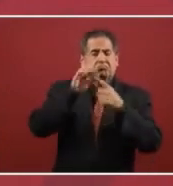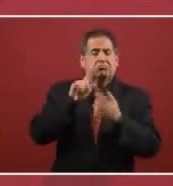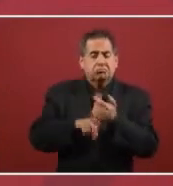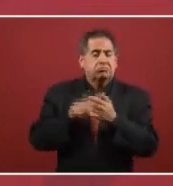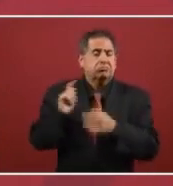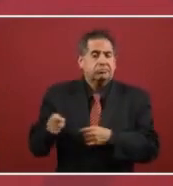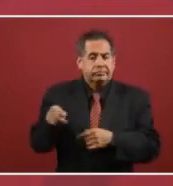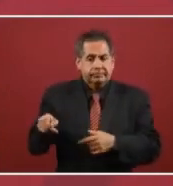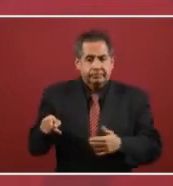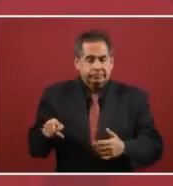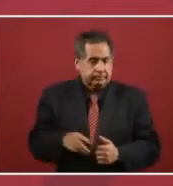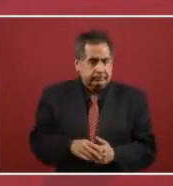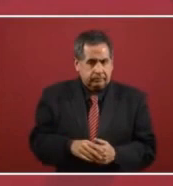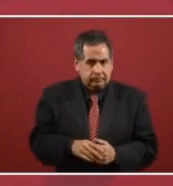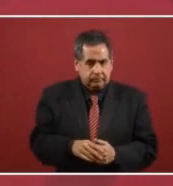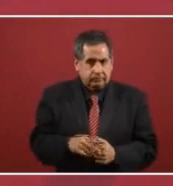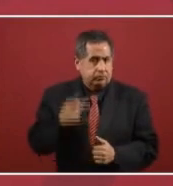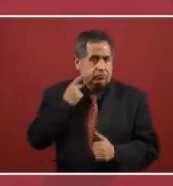precisely